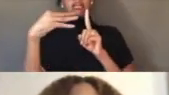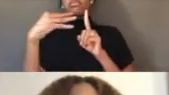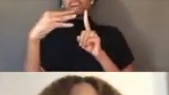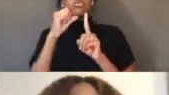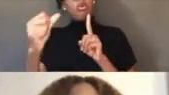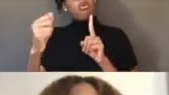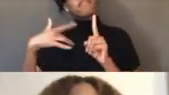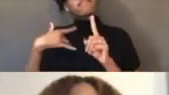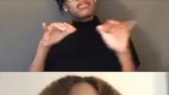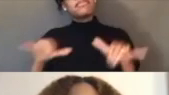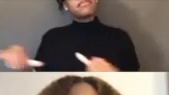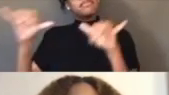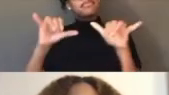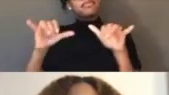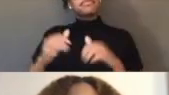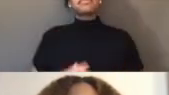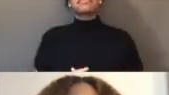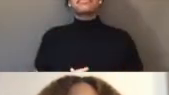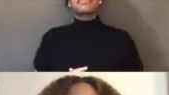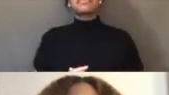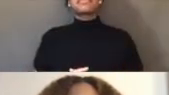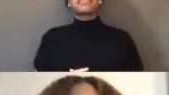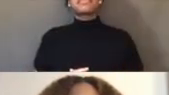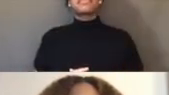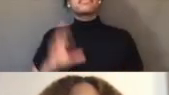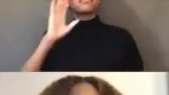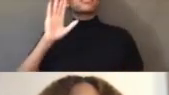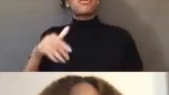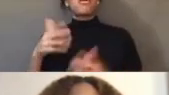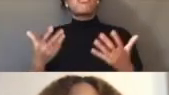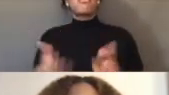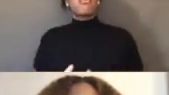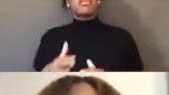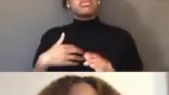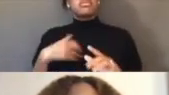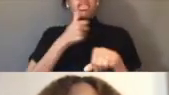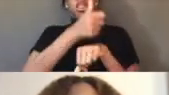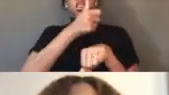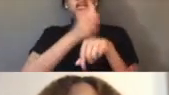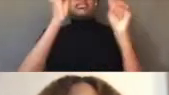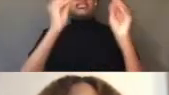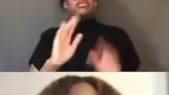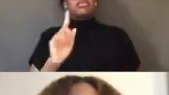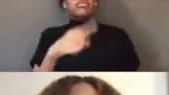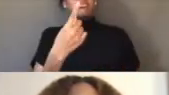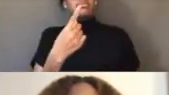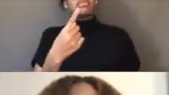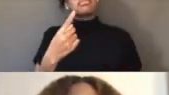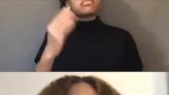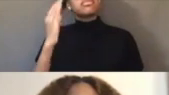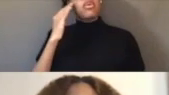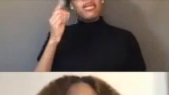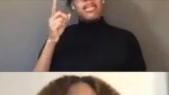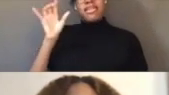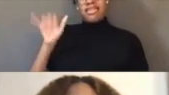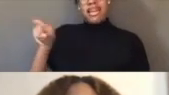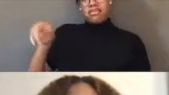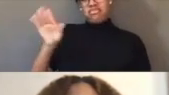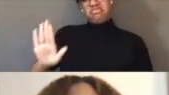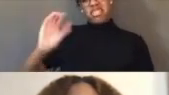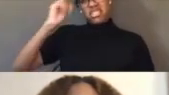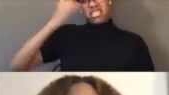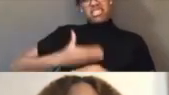lazy, or anything that categorizes teachers in a collective negative light. No, this teacher is thoughtful and definitely cares about my